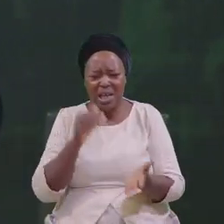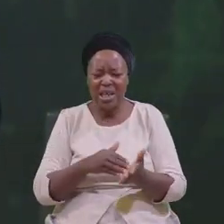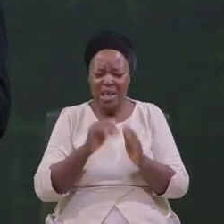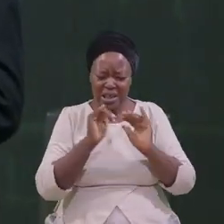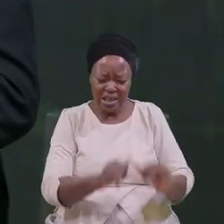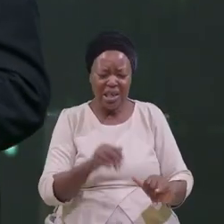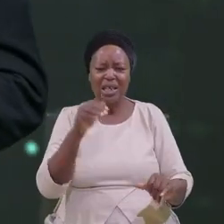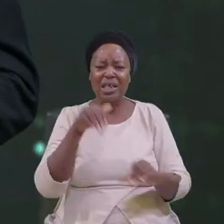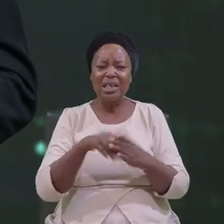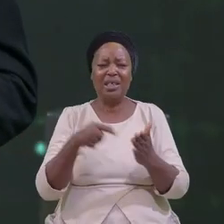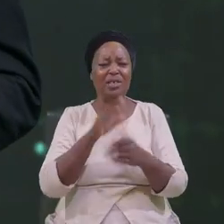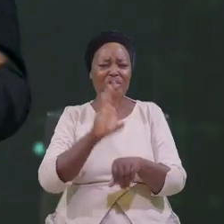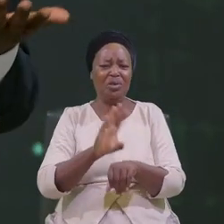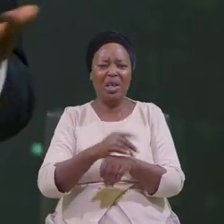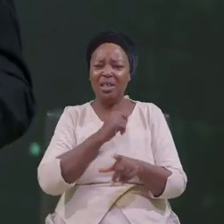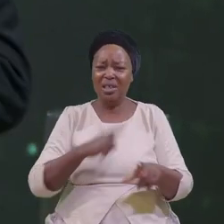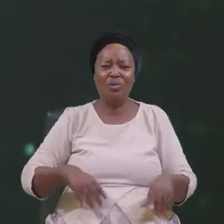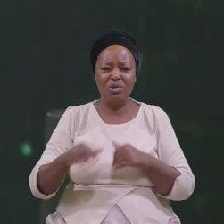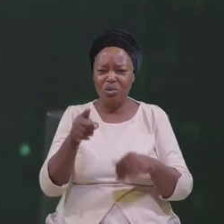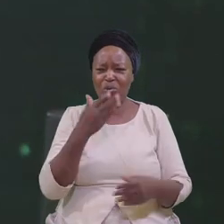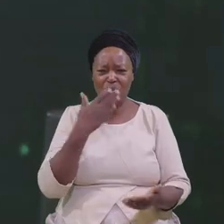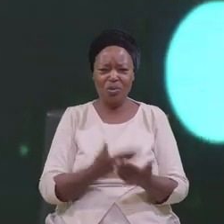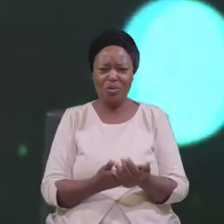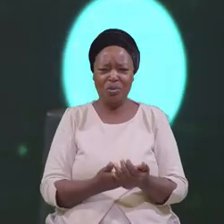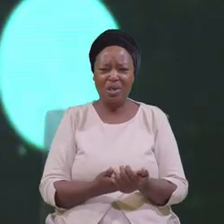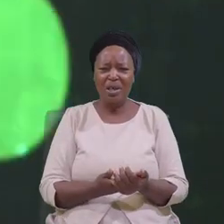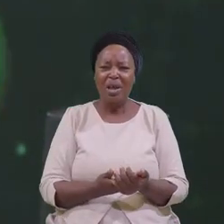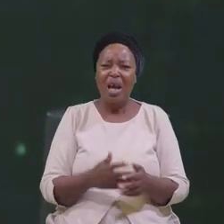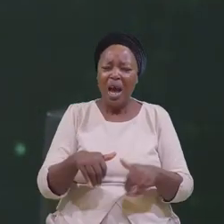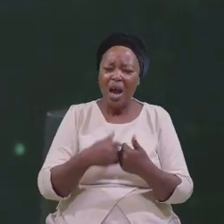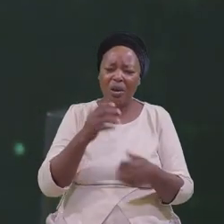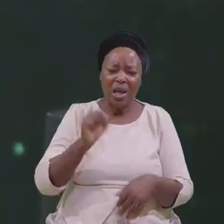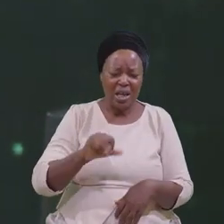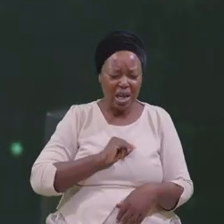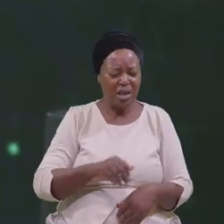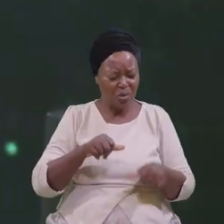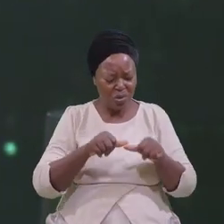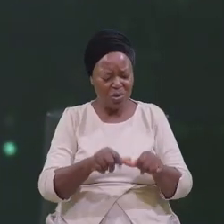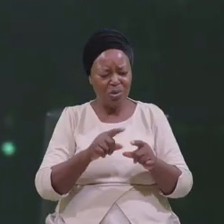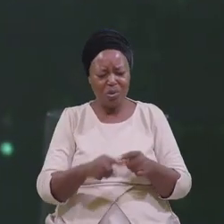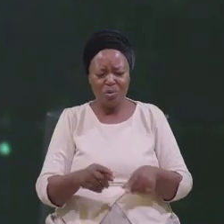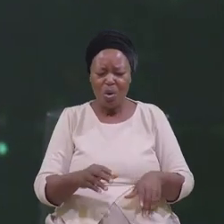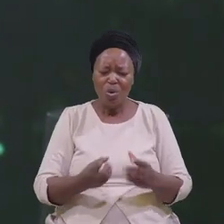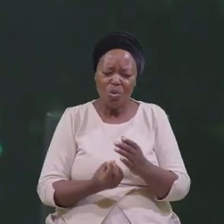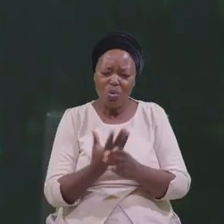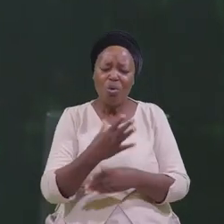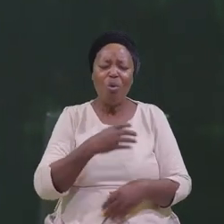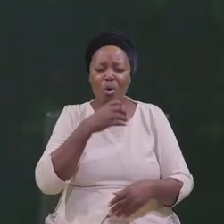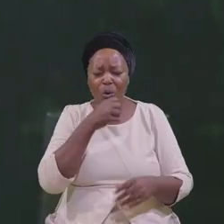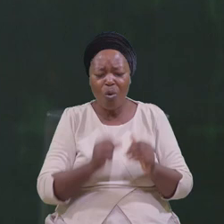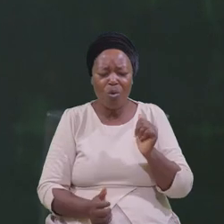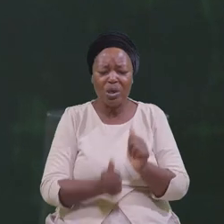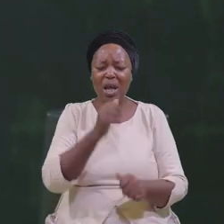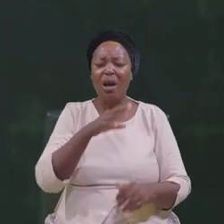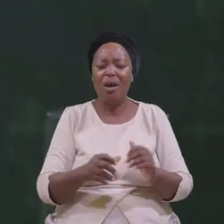and older and remain strong? And remain healthy. And remain